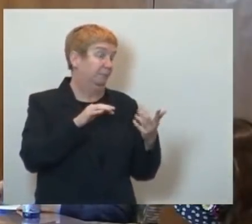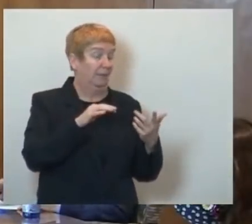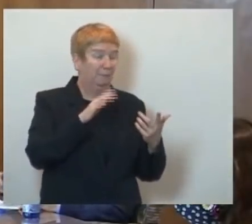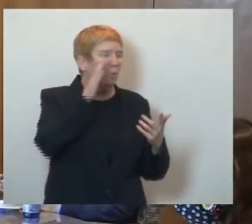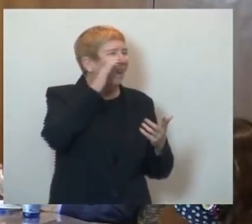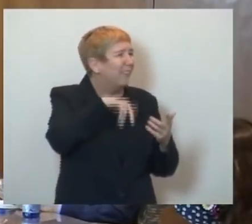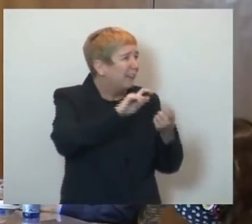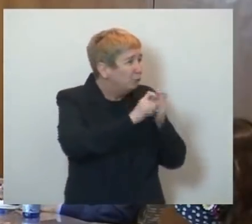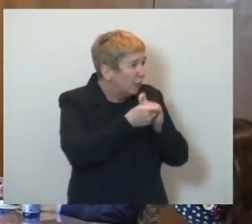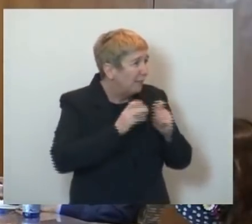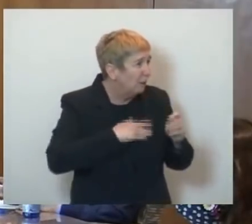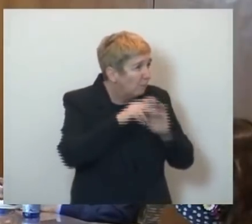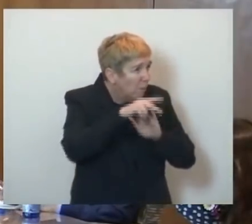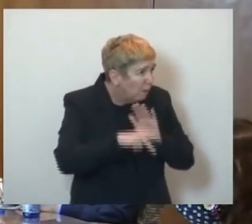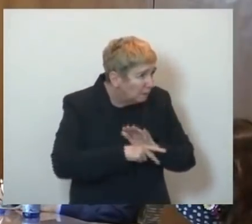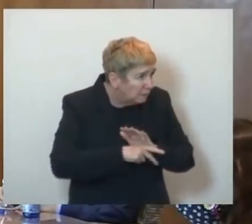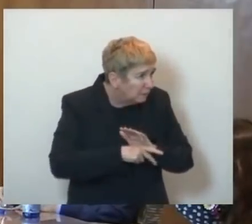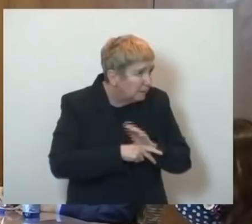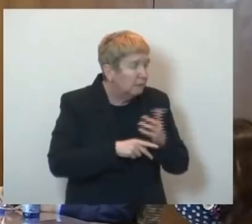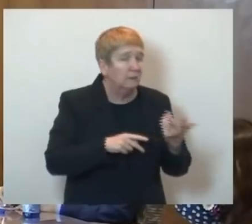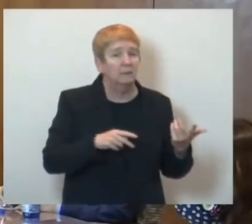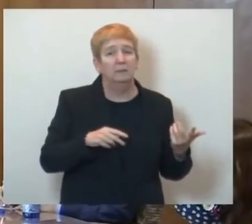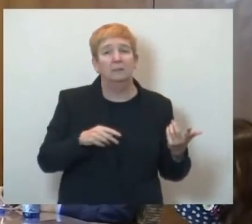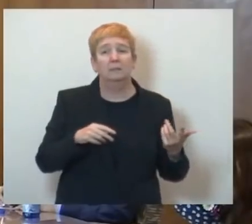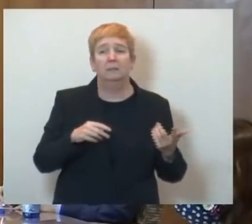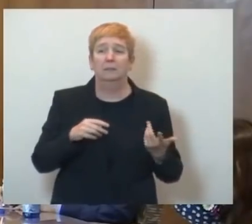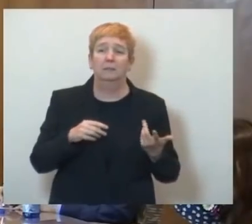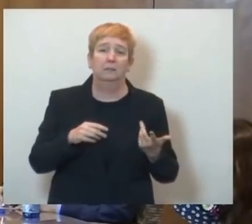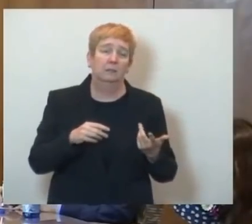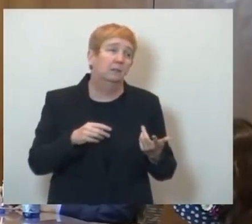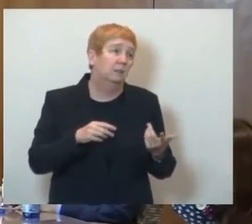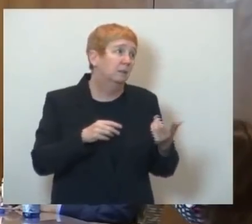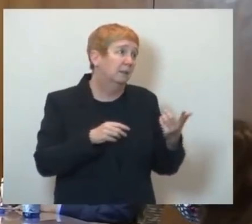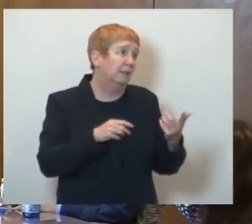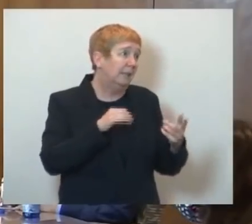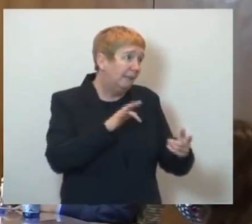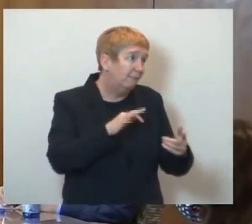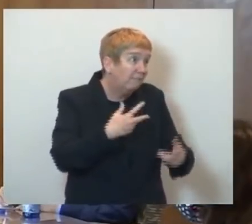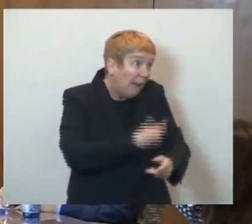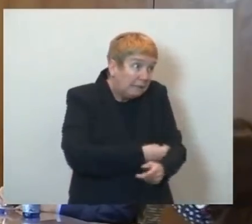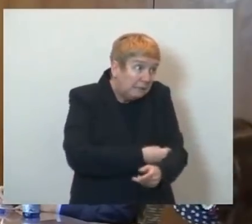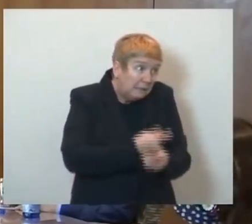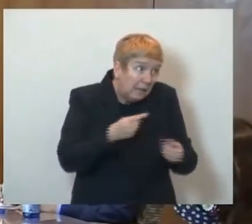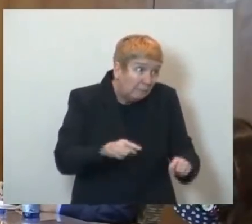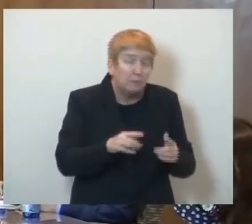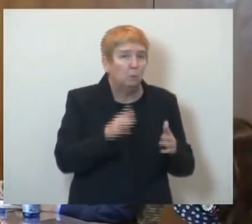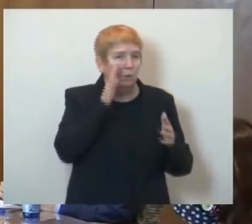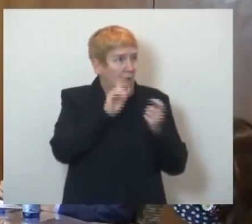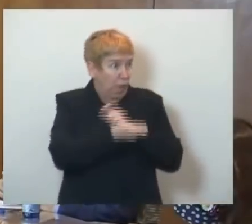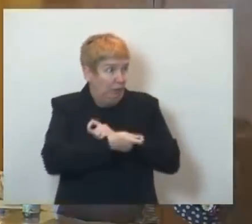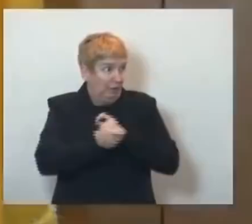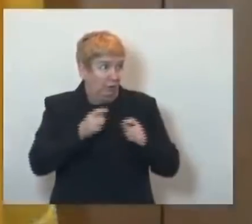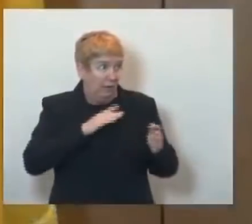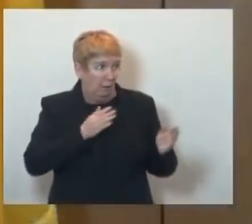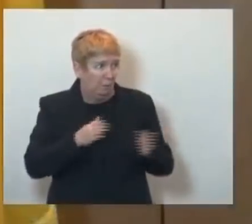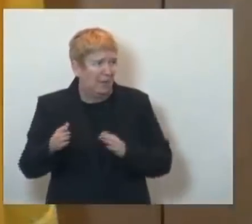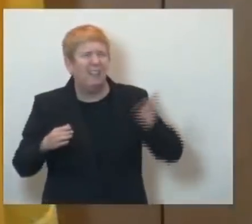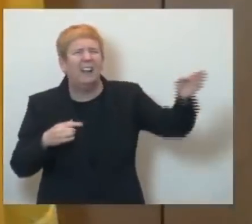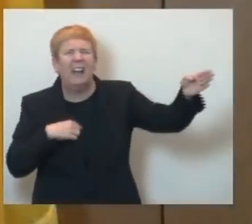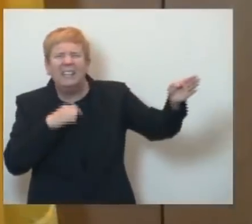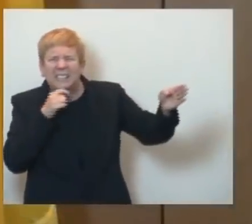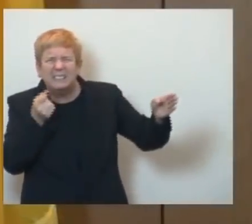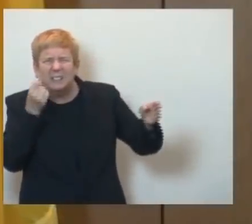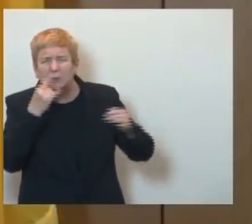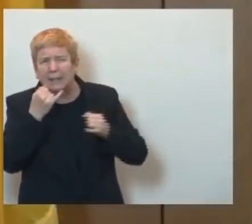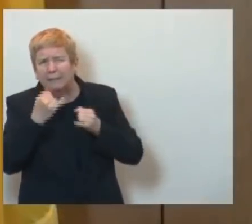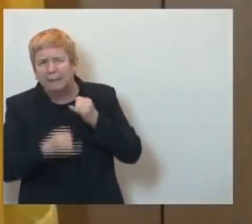is thinking about life in COVID prior to a vaccine. I think that's it. Thank you. Okay, I didn't really hear the last part of the